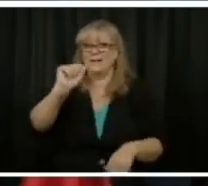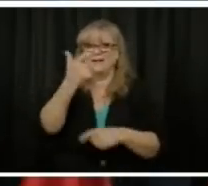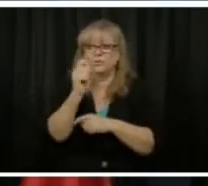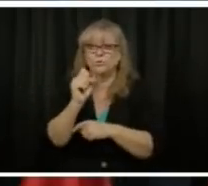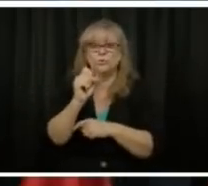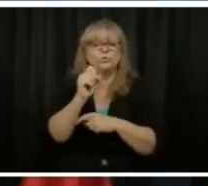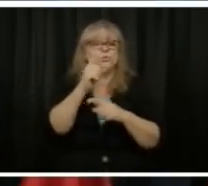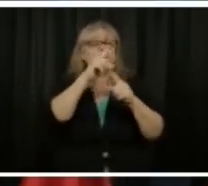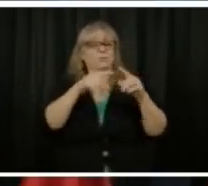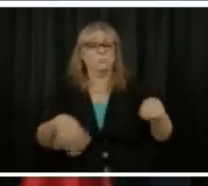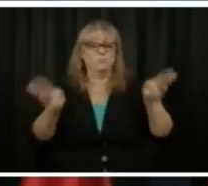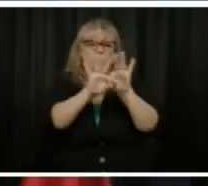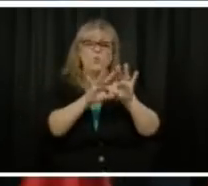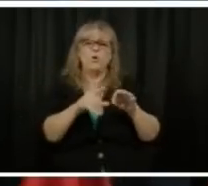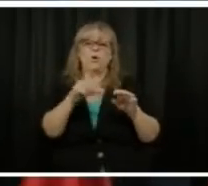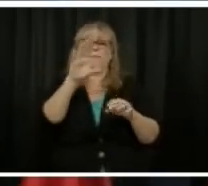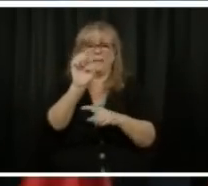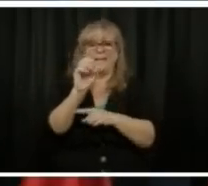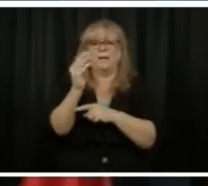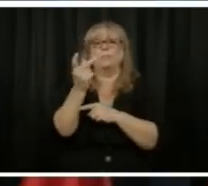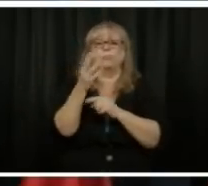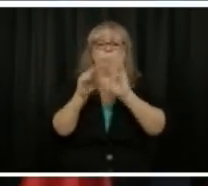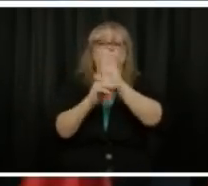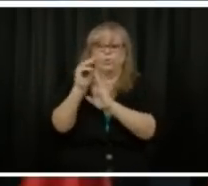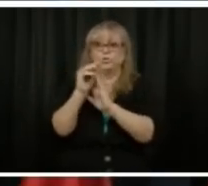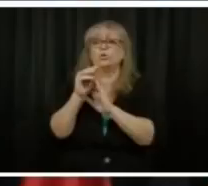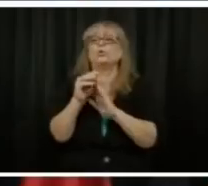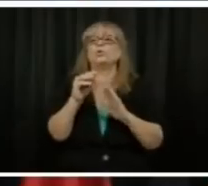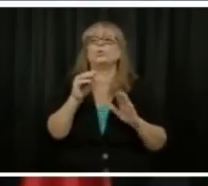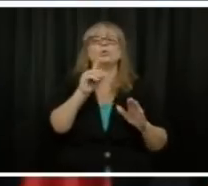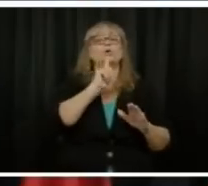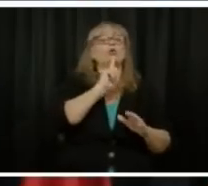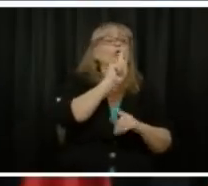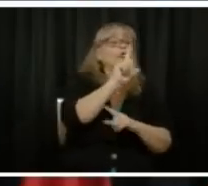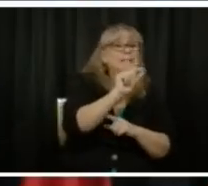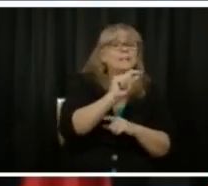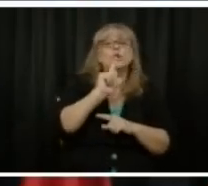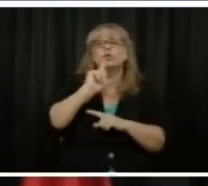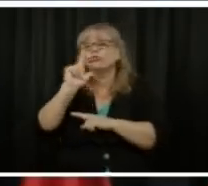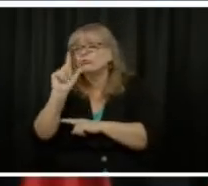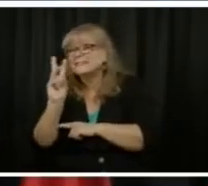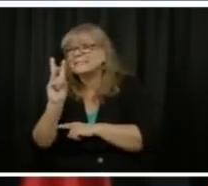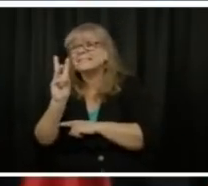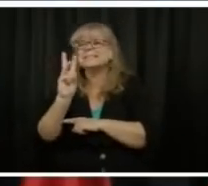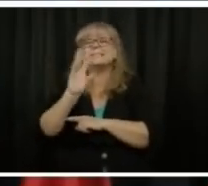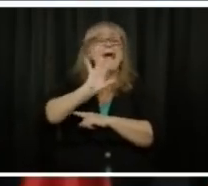And that goes whether you're 16 or 26 or 86. We all have that responsibility